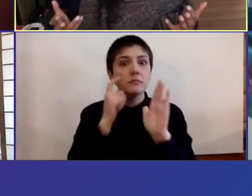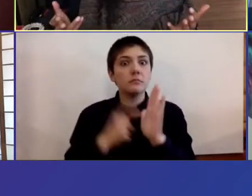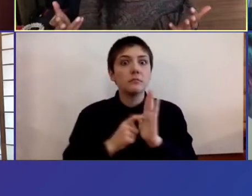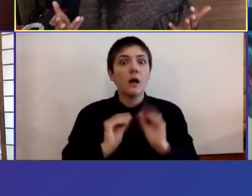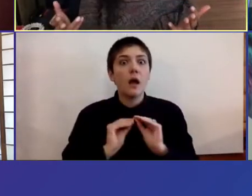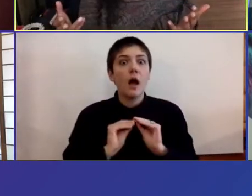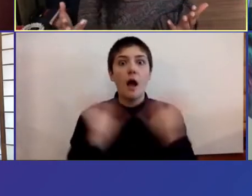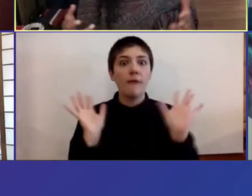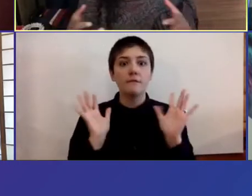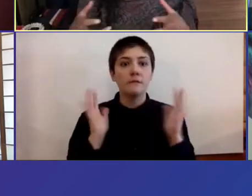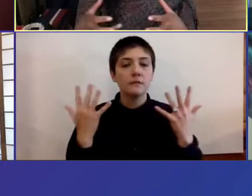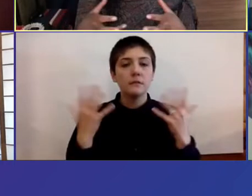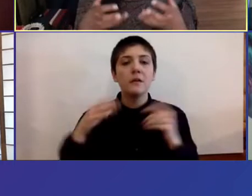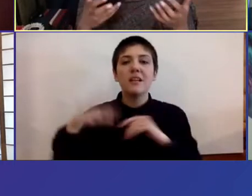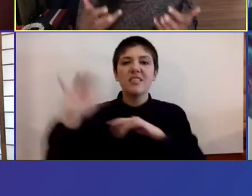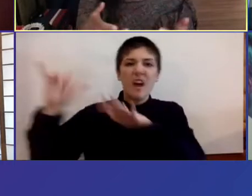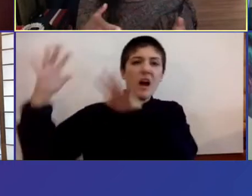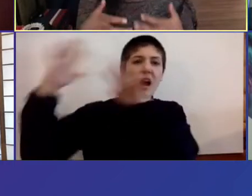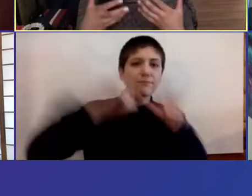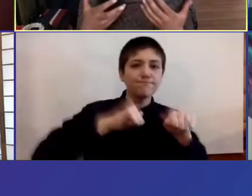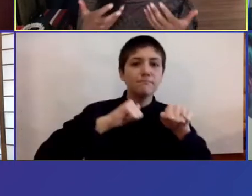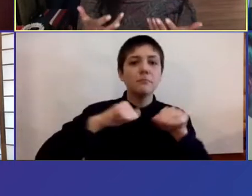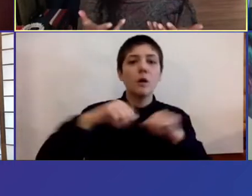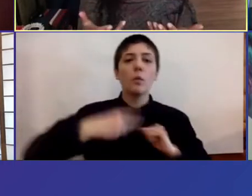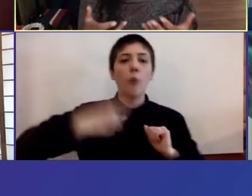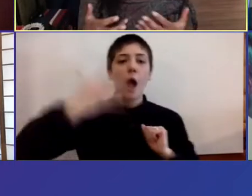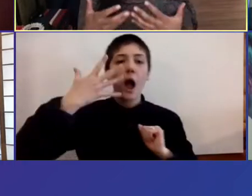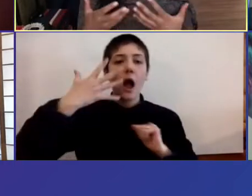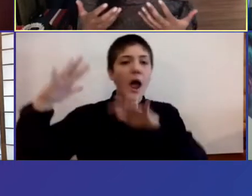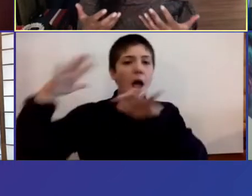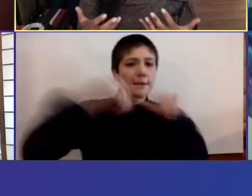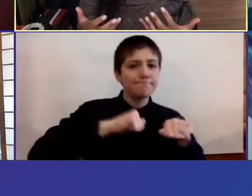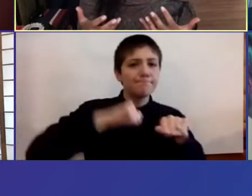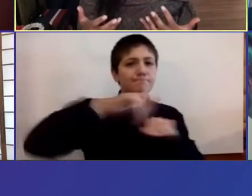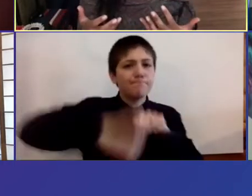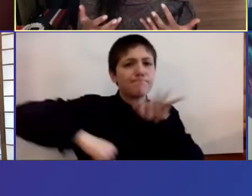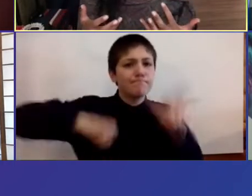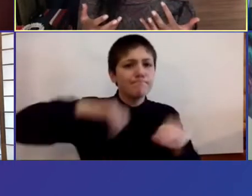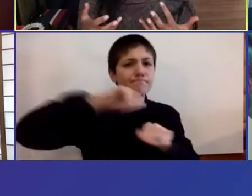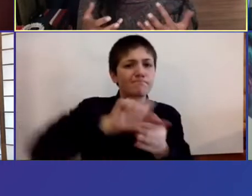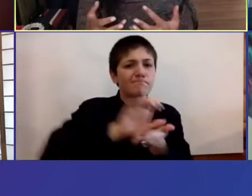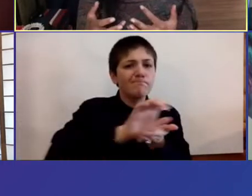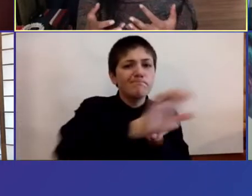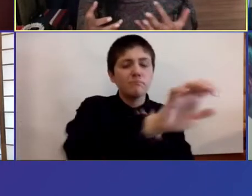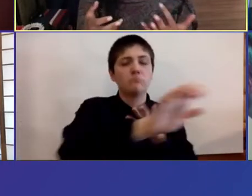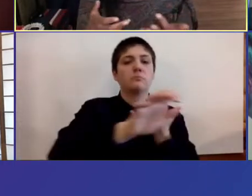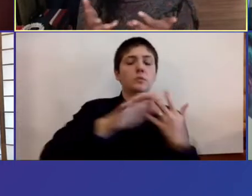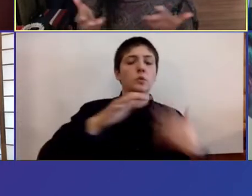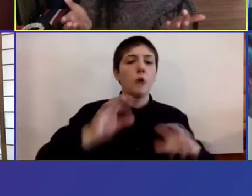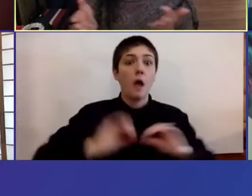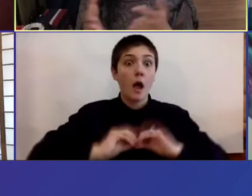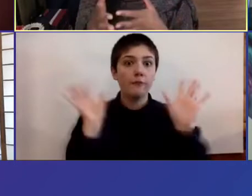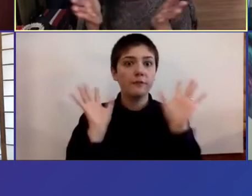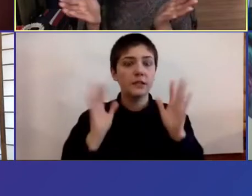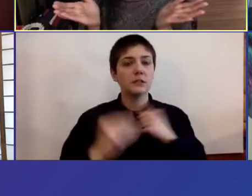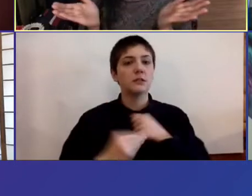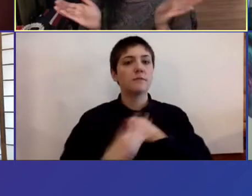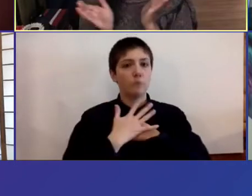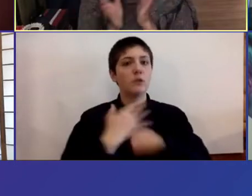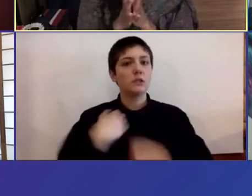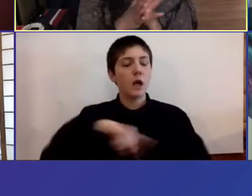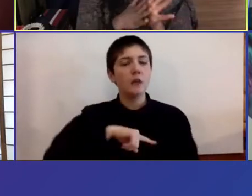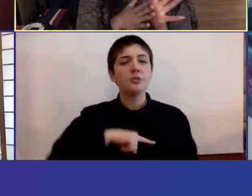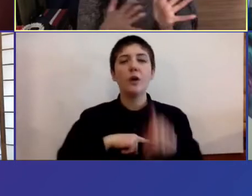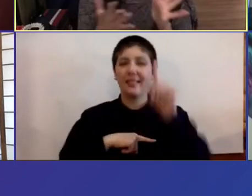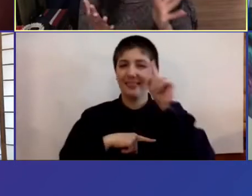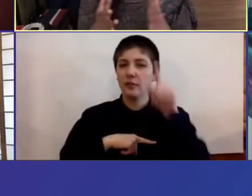of colonialism. And so when you're talking about self-exploration and self-excavation, I would guess, and I posed